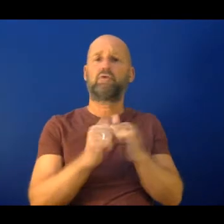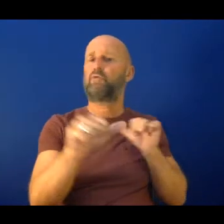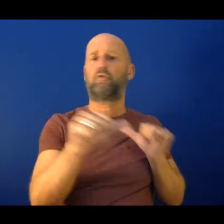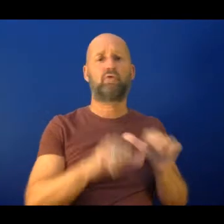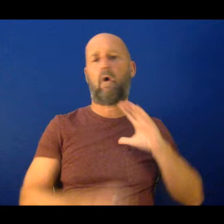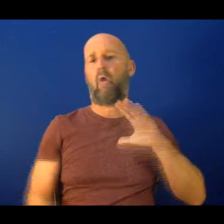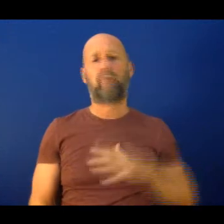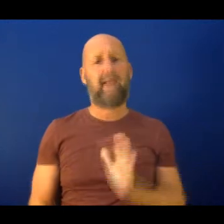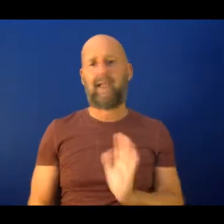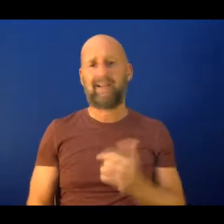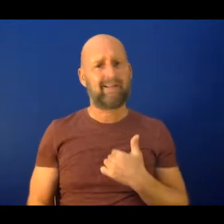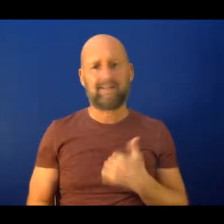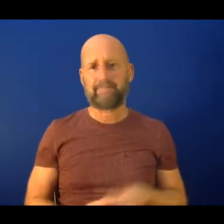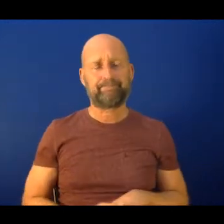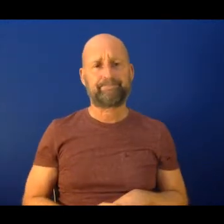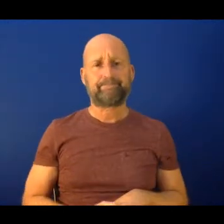shorter break.